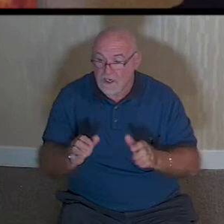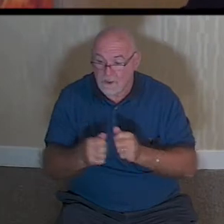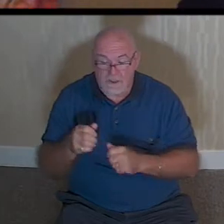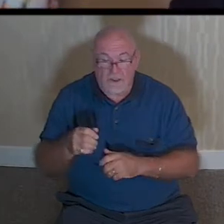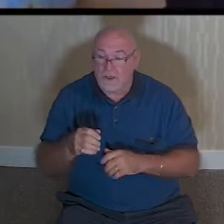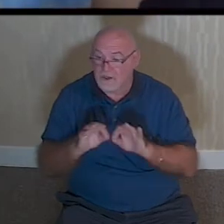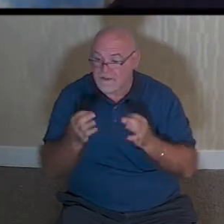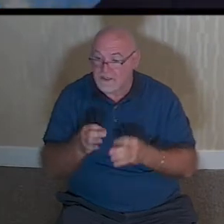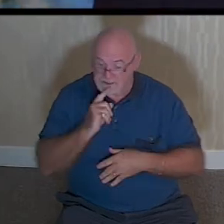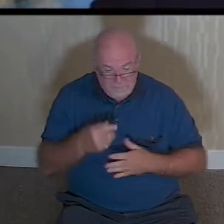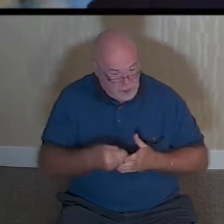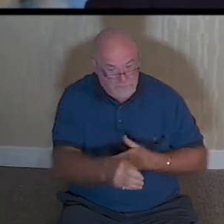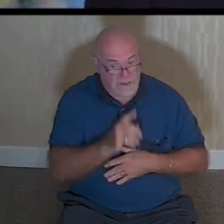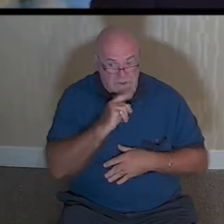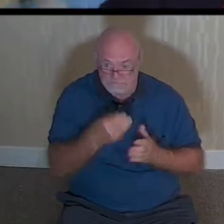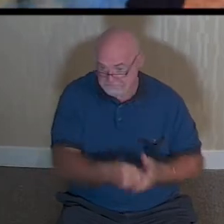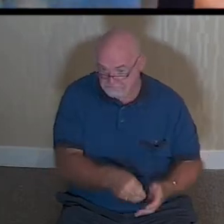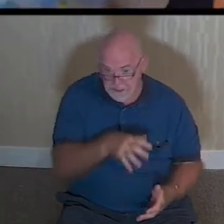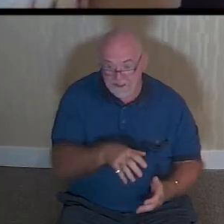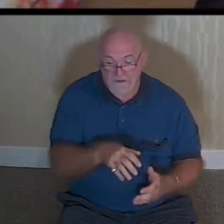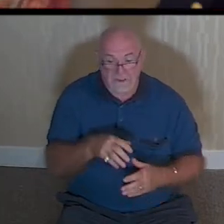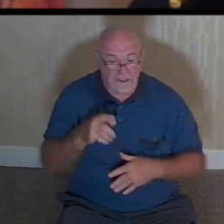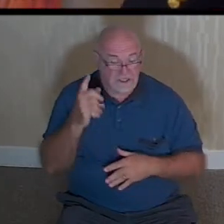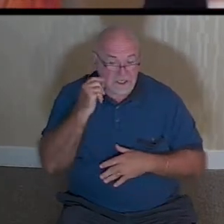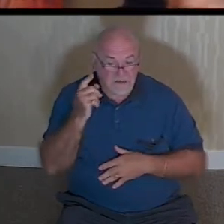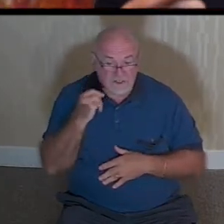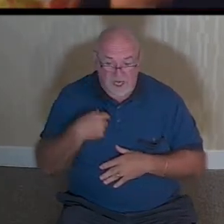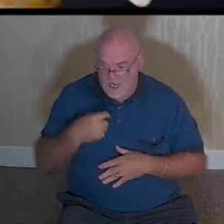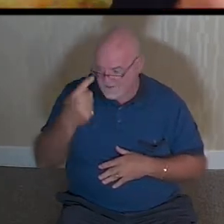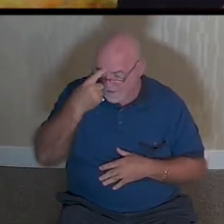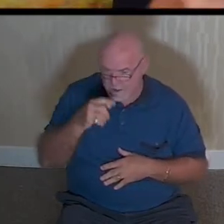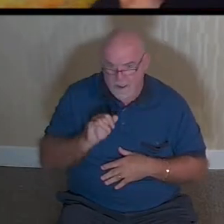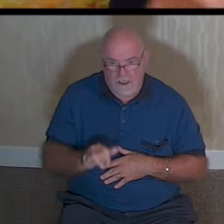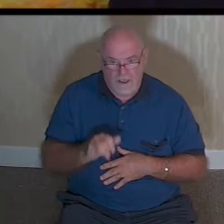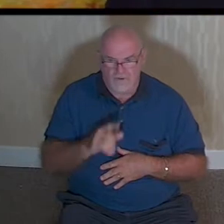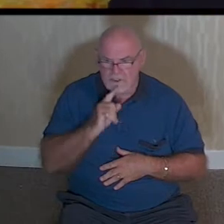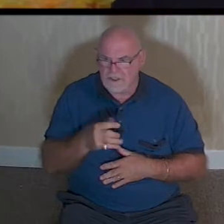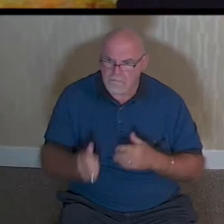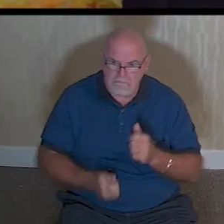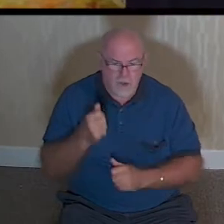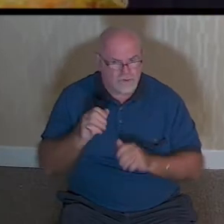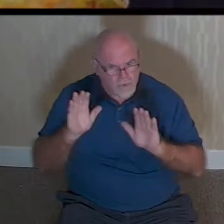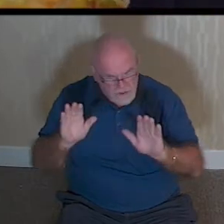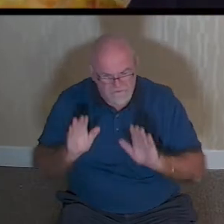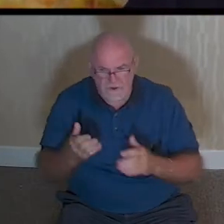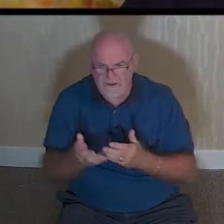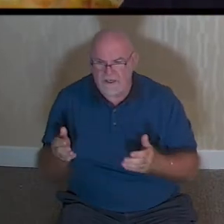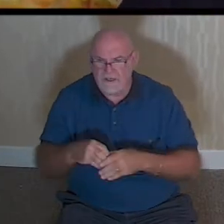time, a rather expensive Christmas gift, and I thought it was the most amazing thing in the world. It